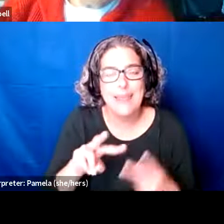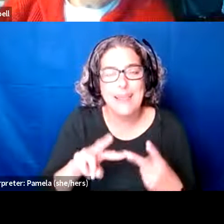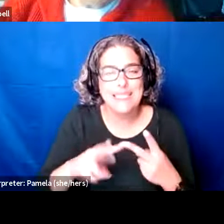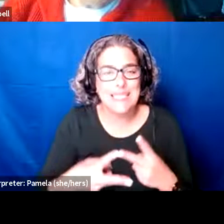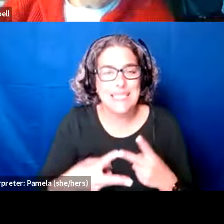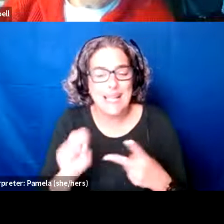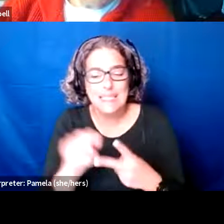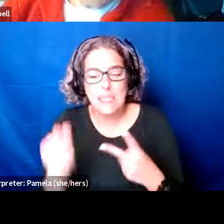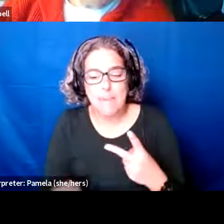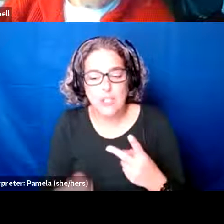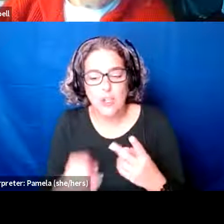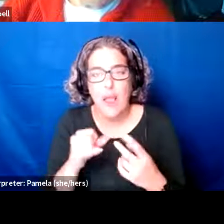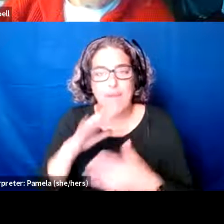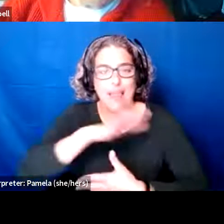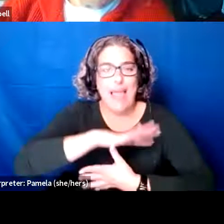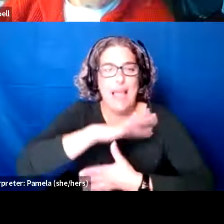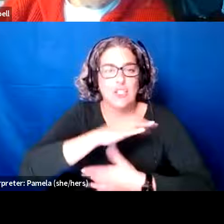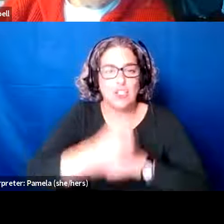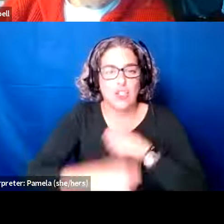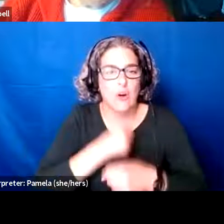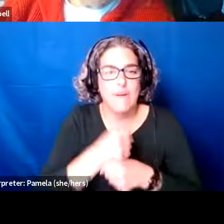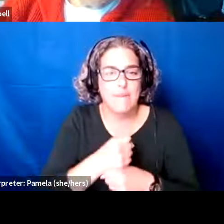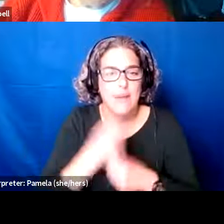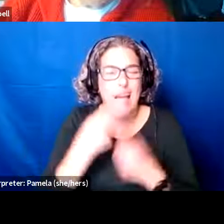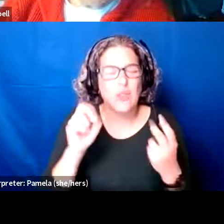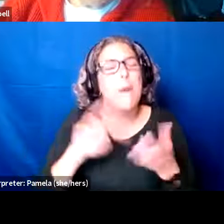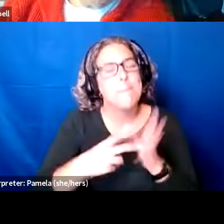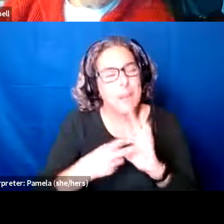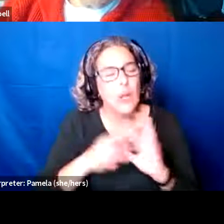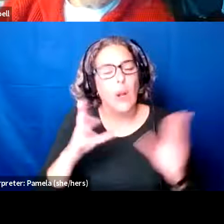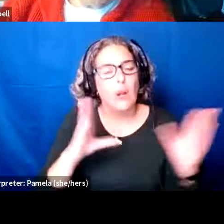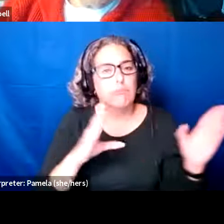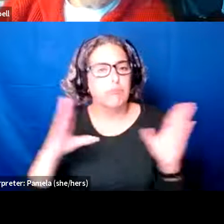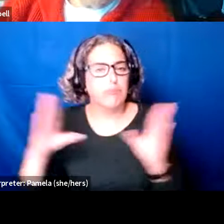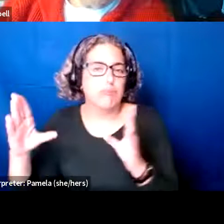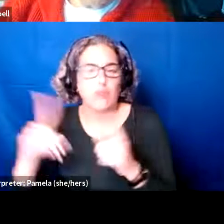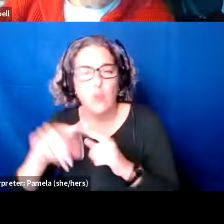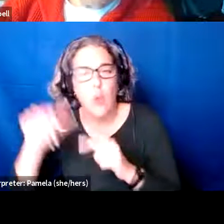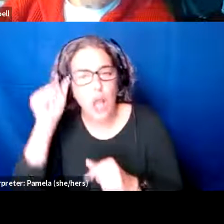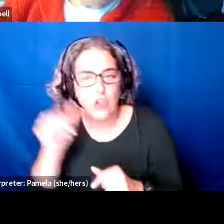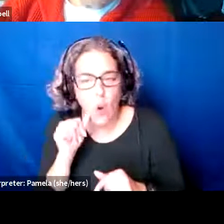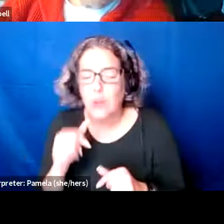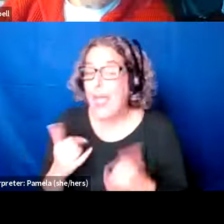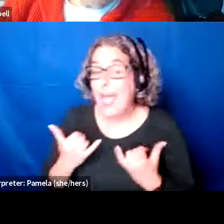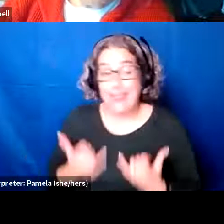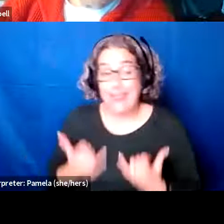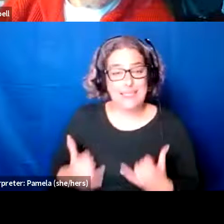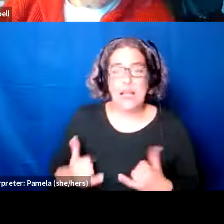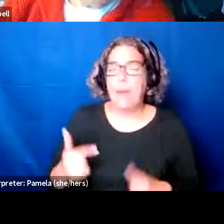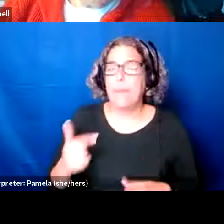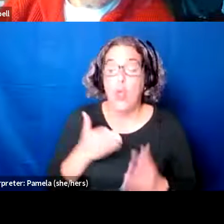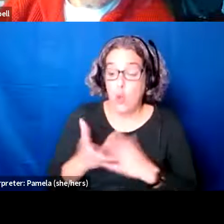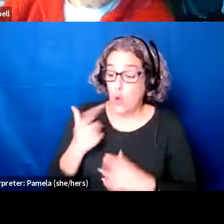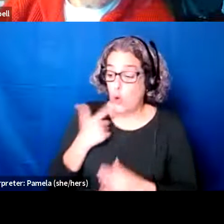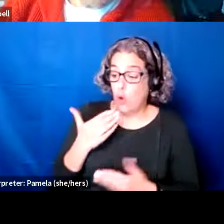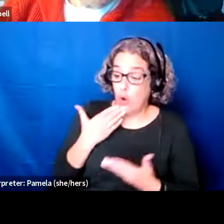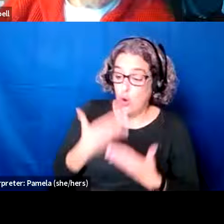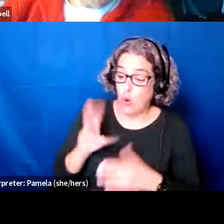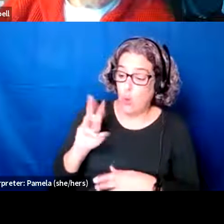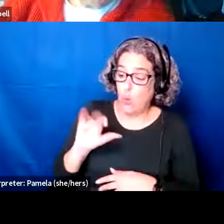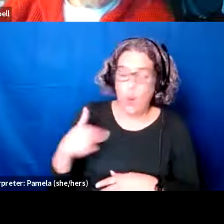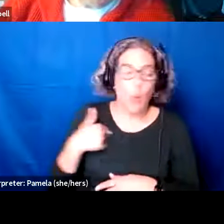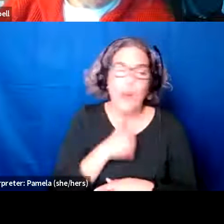school. So they have to be kind of moving into the adult services age. We do not at this time through Goodwill Support Employment have